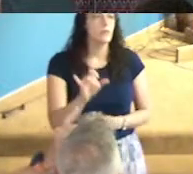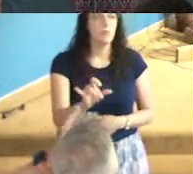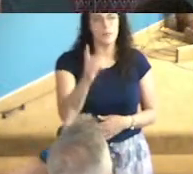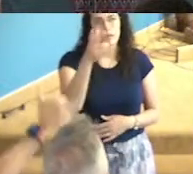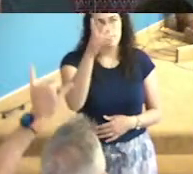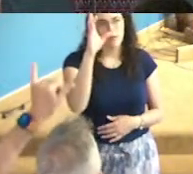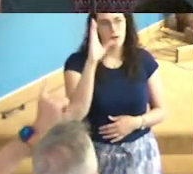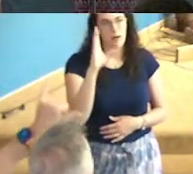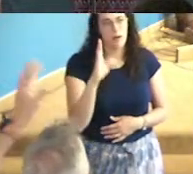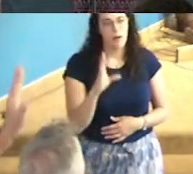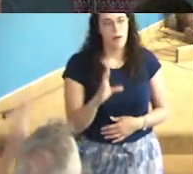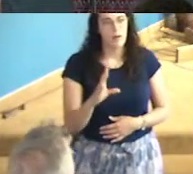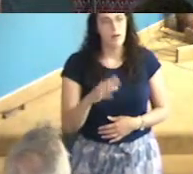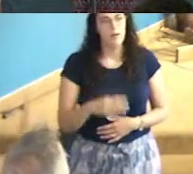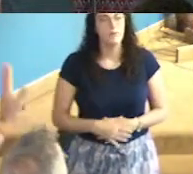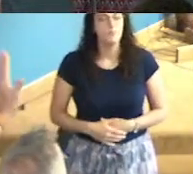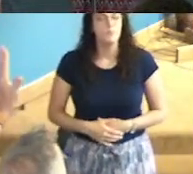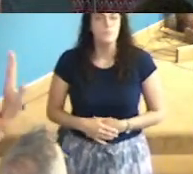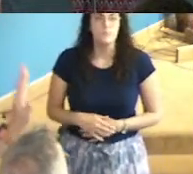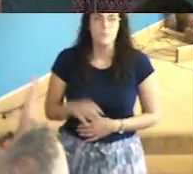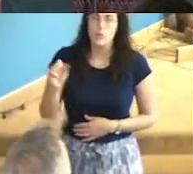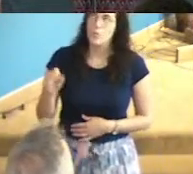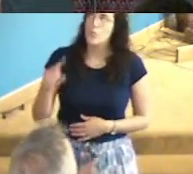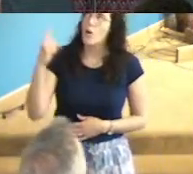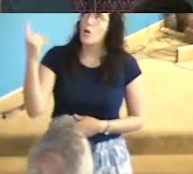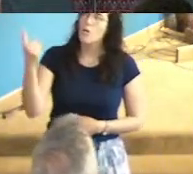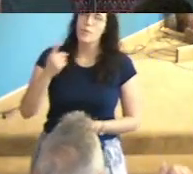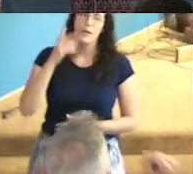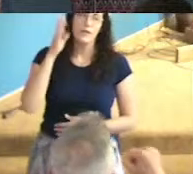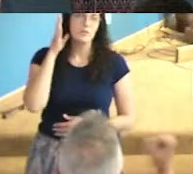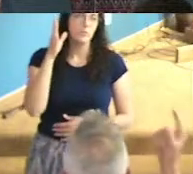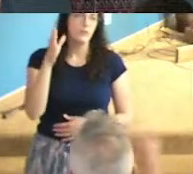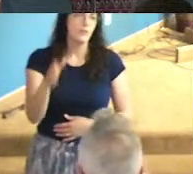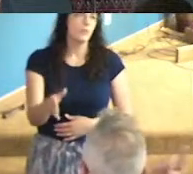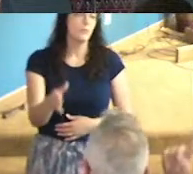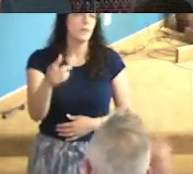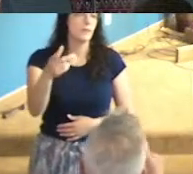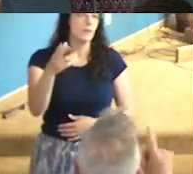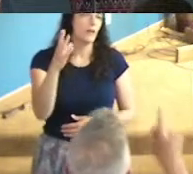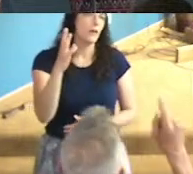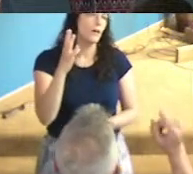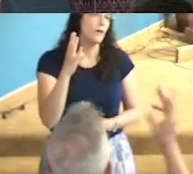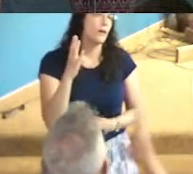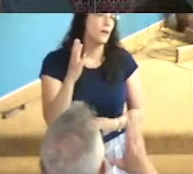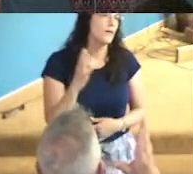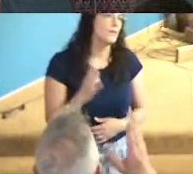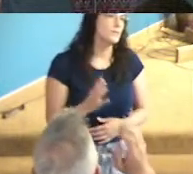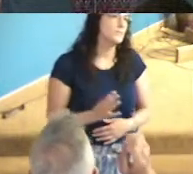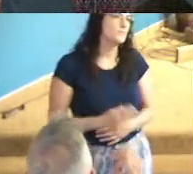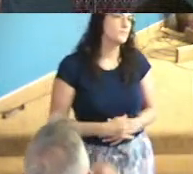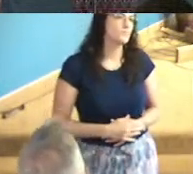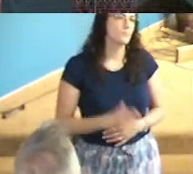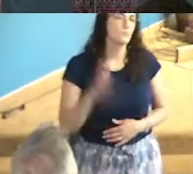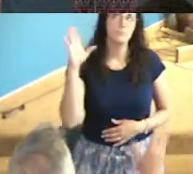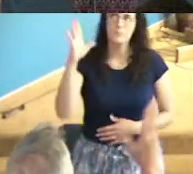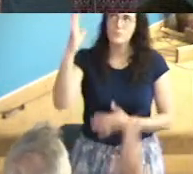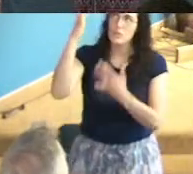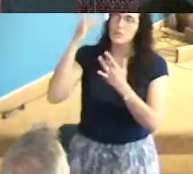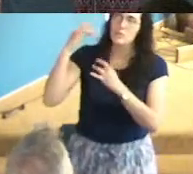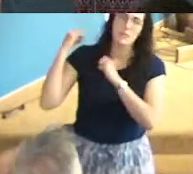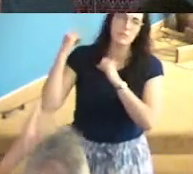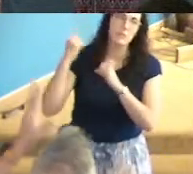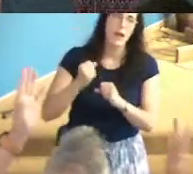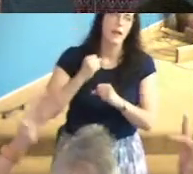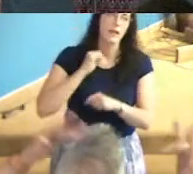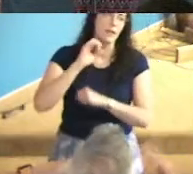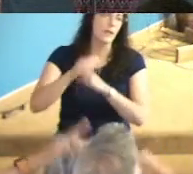you always will be God. Yes, you always will be God. Your